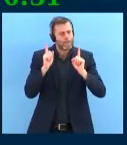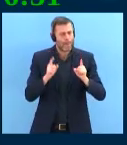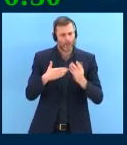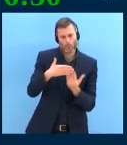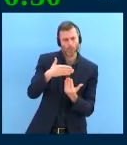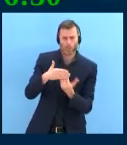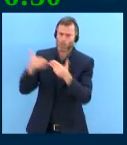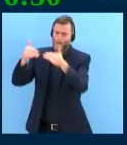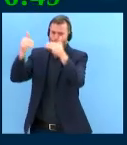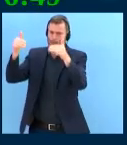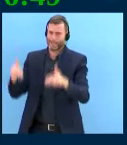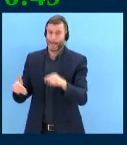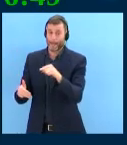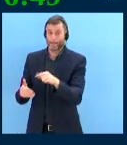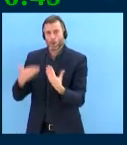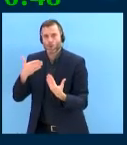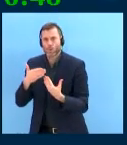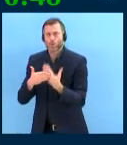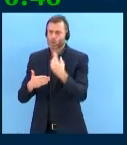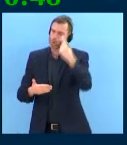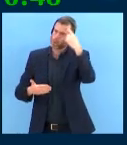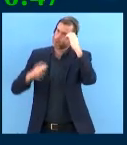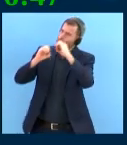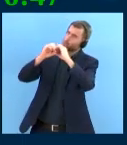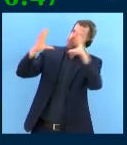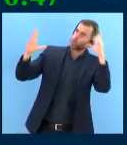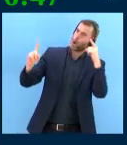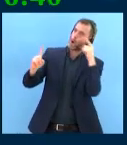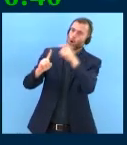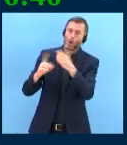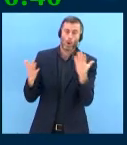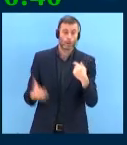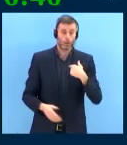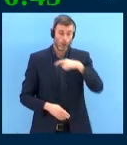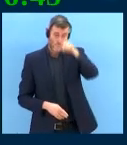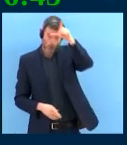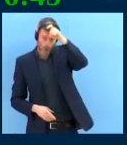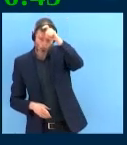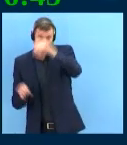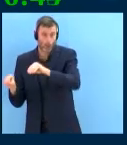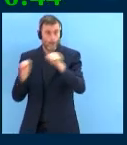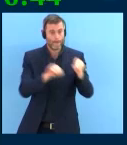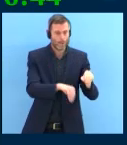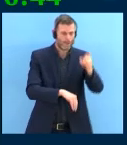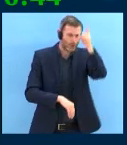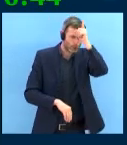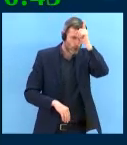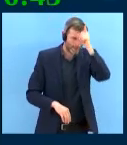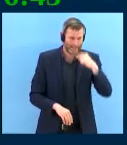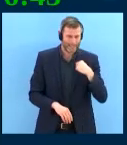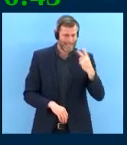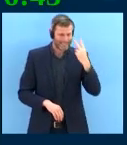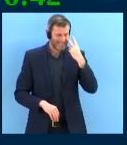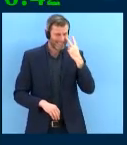approach. As someone who is of Turkish heritage, while navigating life in Germany, I have lived at the intersection of